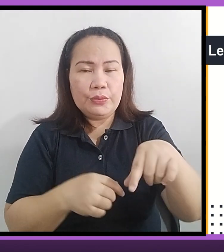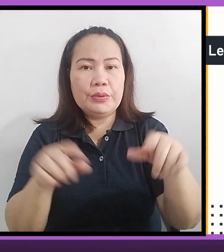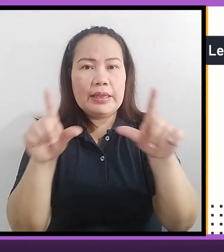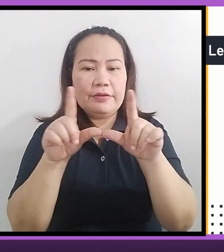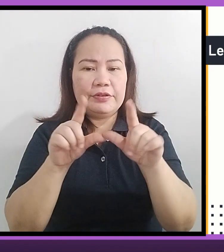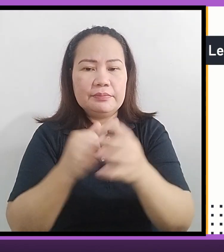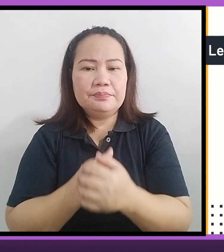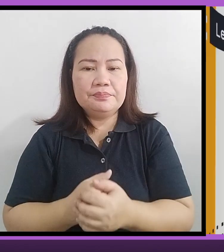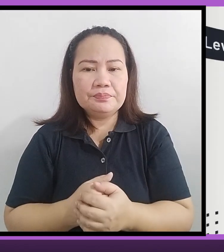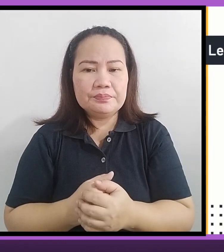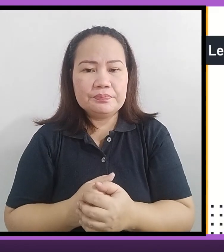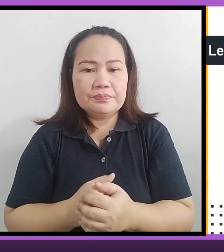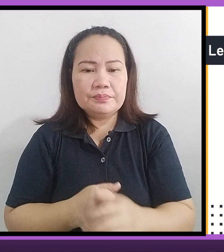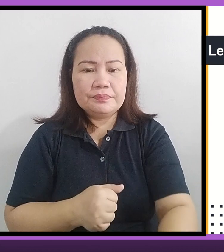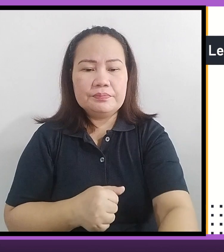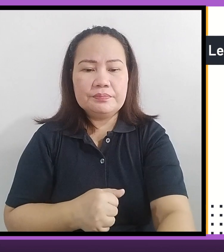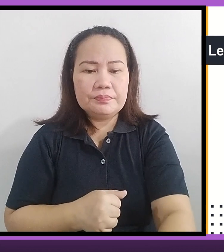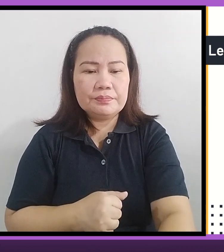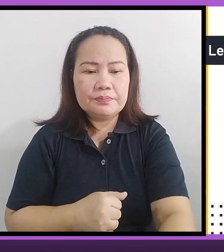level.